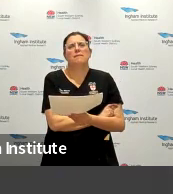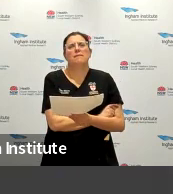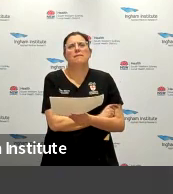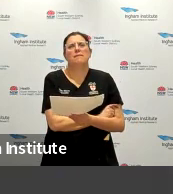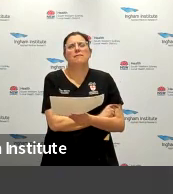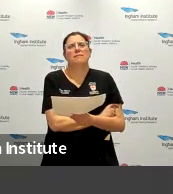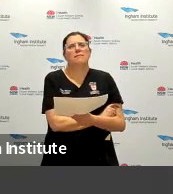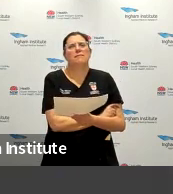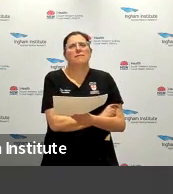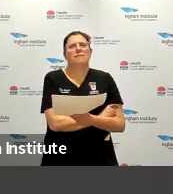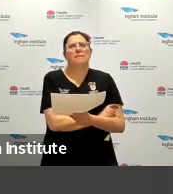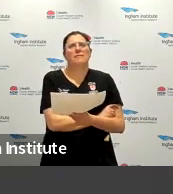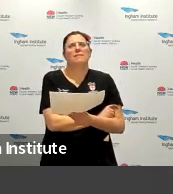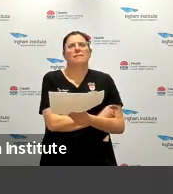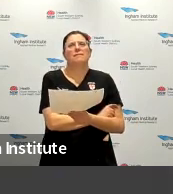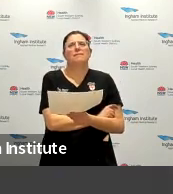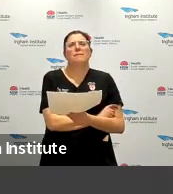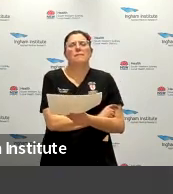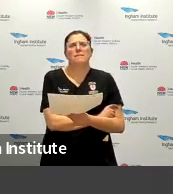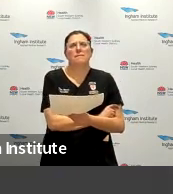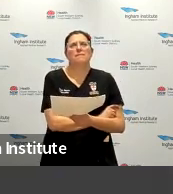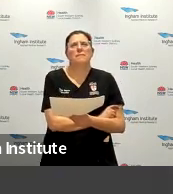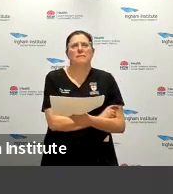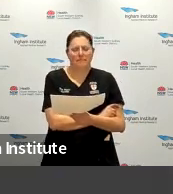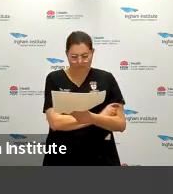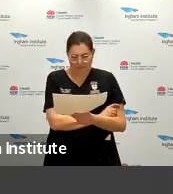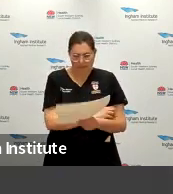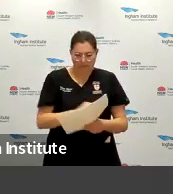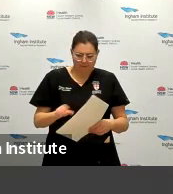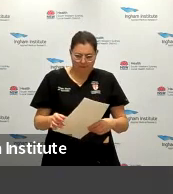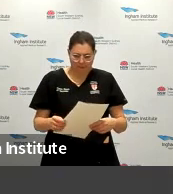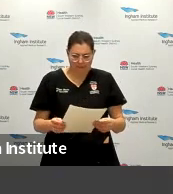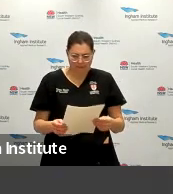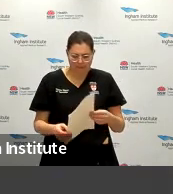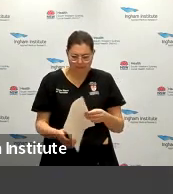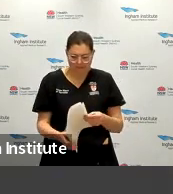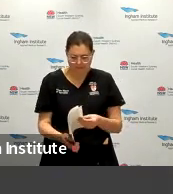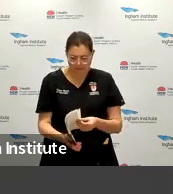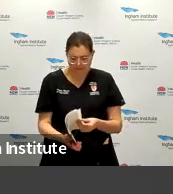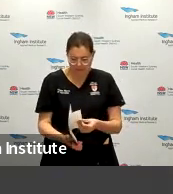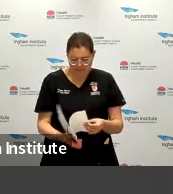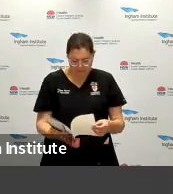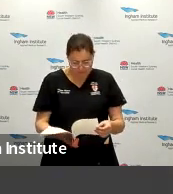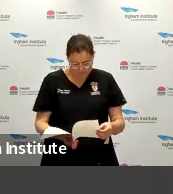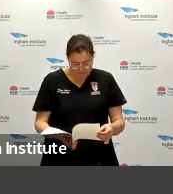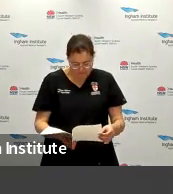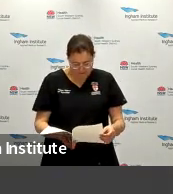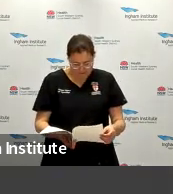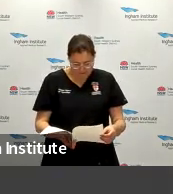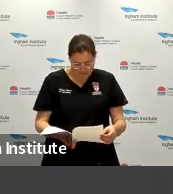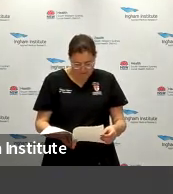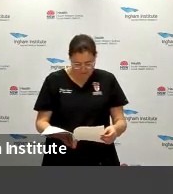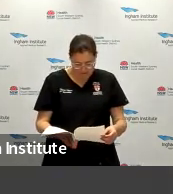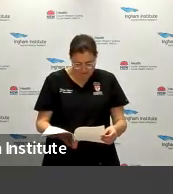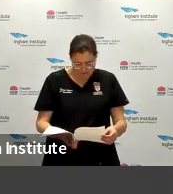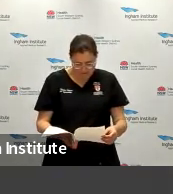this soluble flat 1 in our diagnosis, in normal pregnancy, quite low levels in the green, but when women get